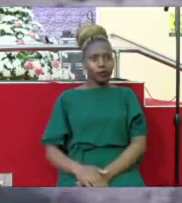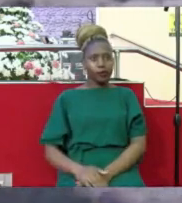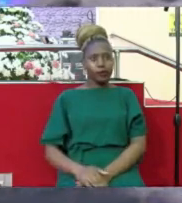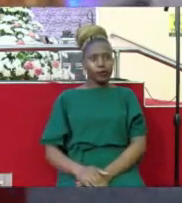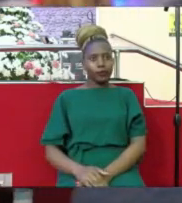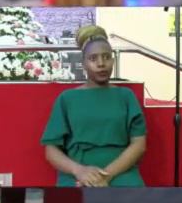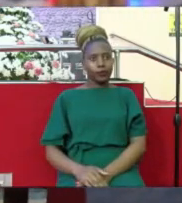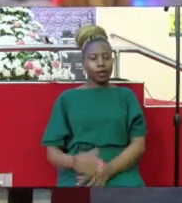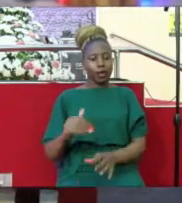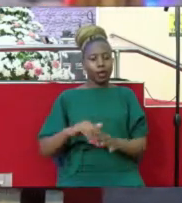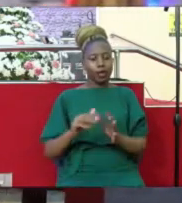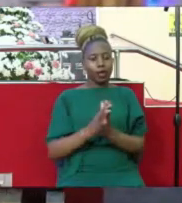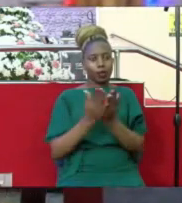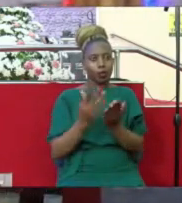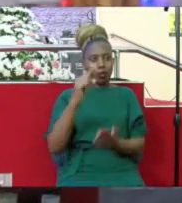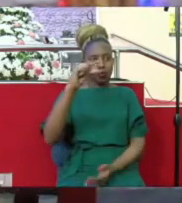In the book of Genesis,